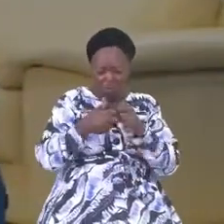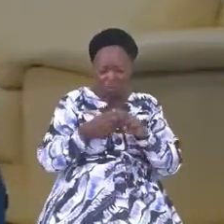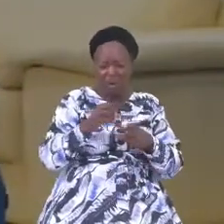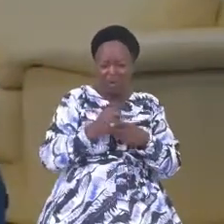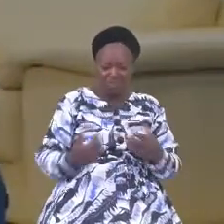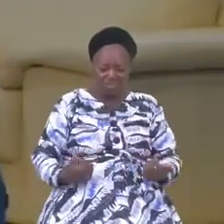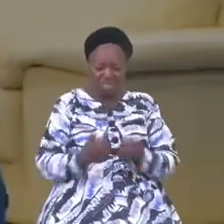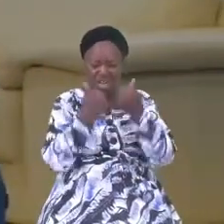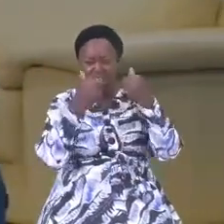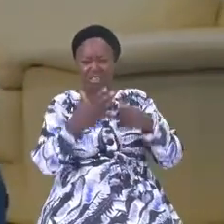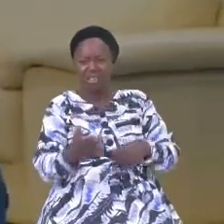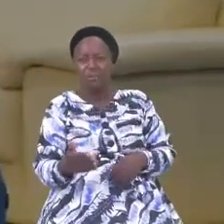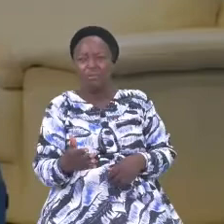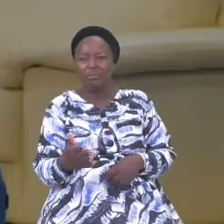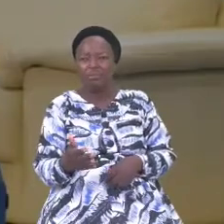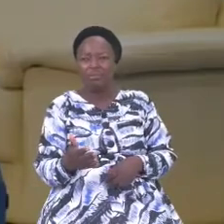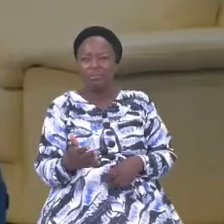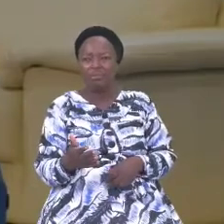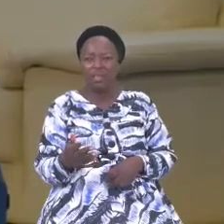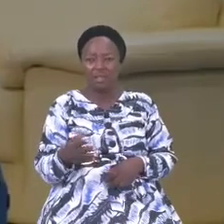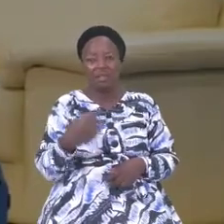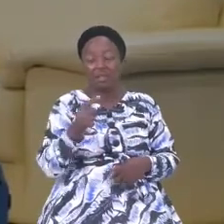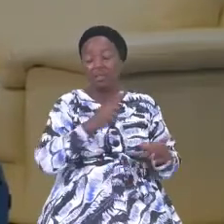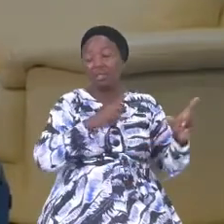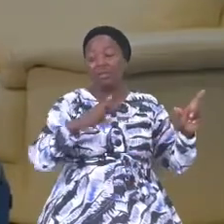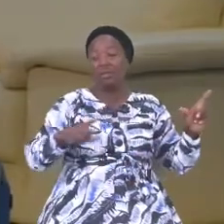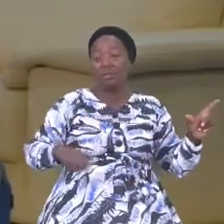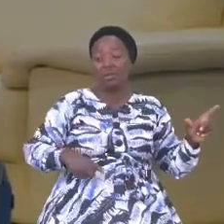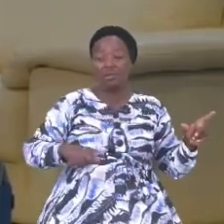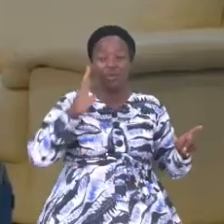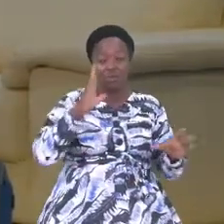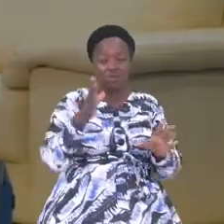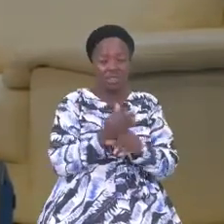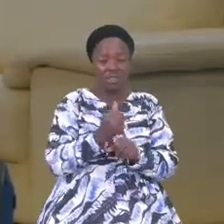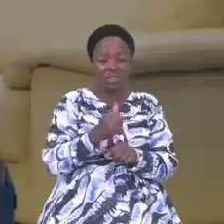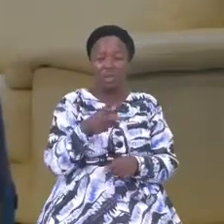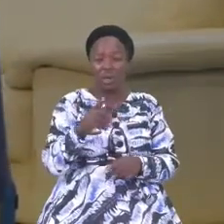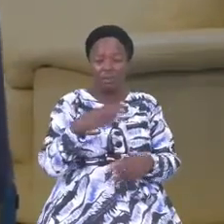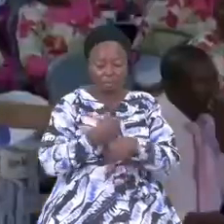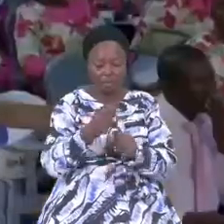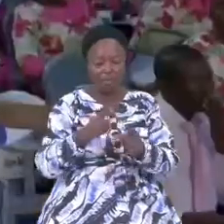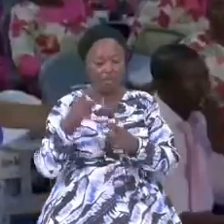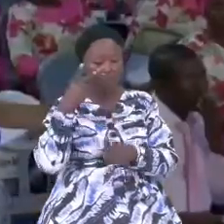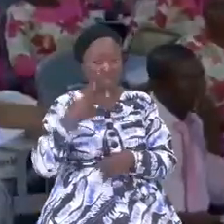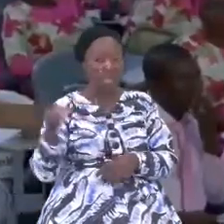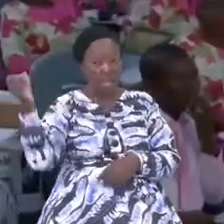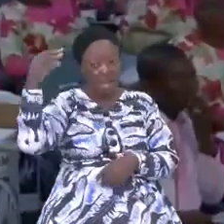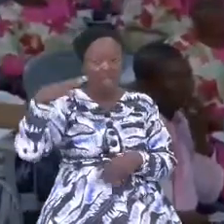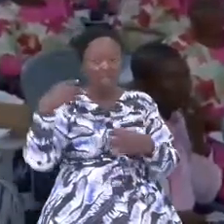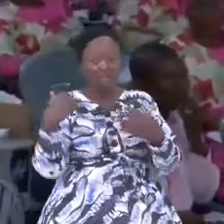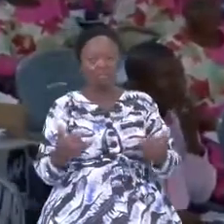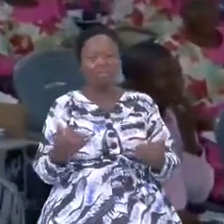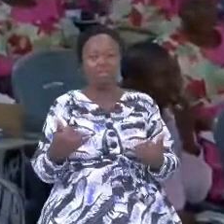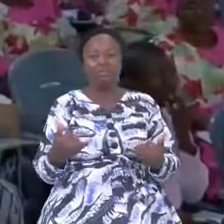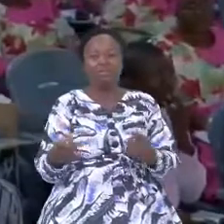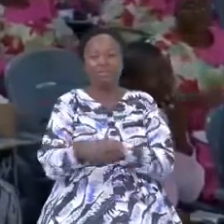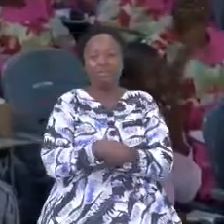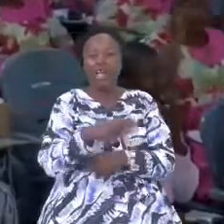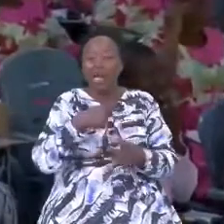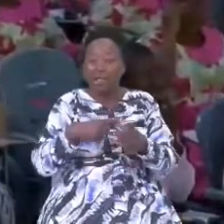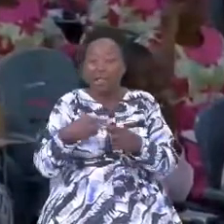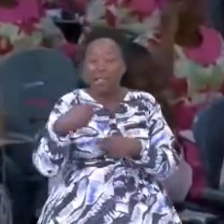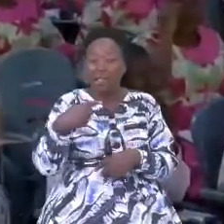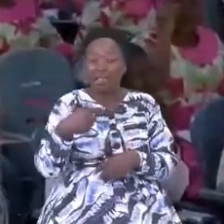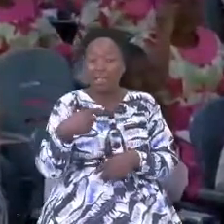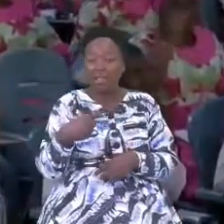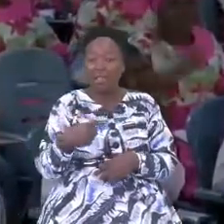death, death, death? The Lord will make you to see life today. And then they said, for